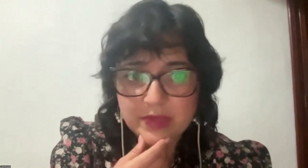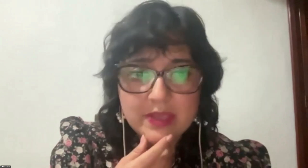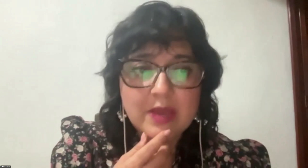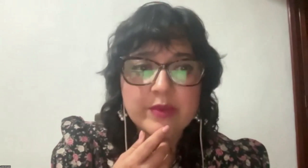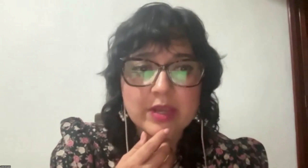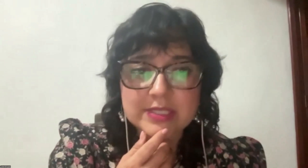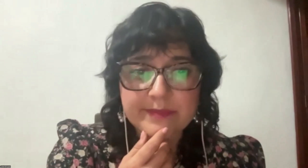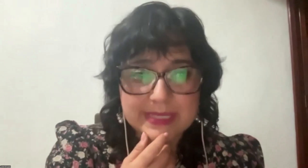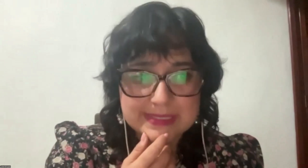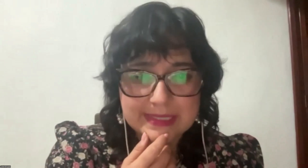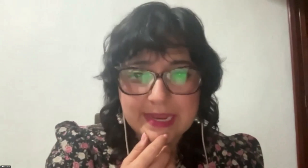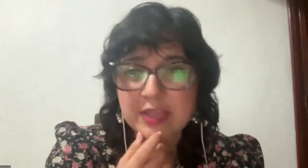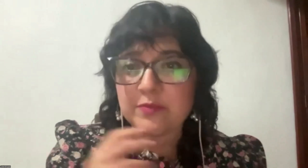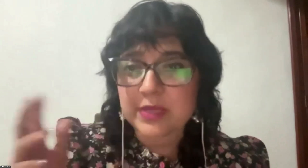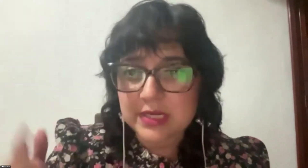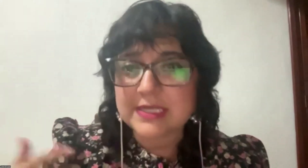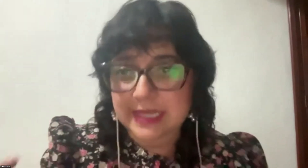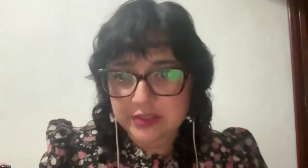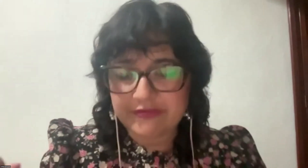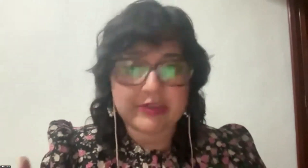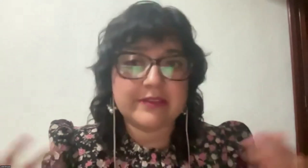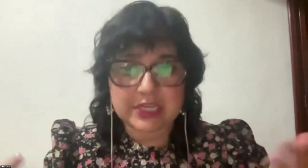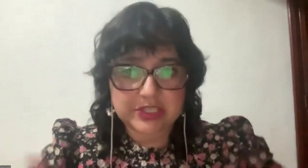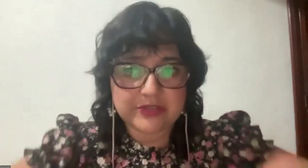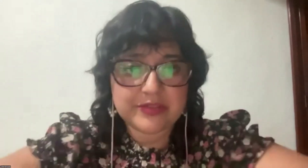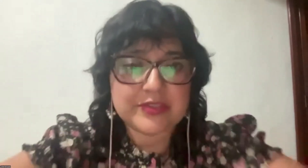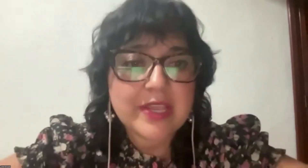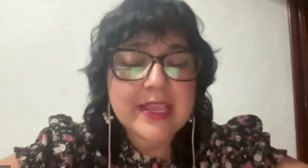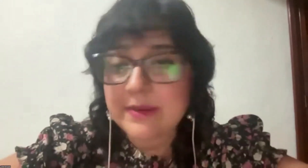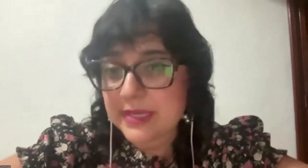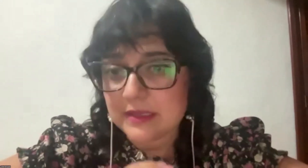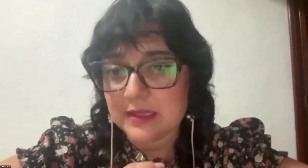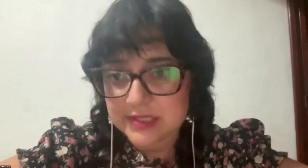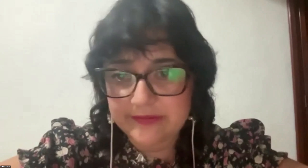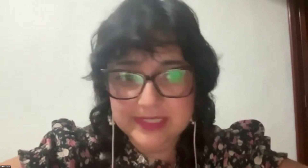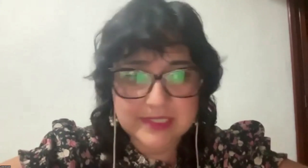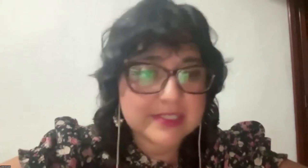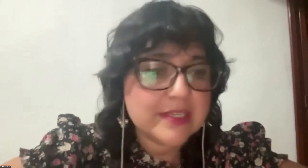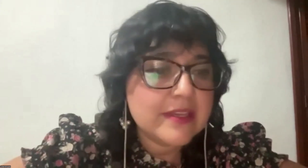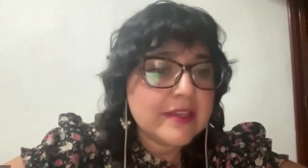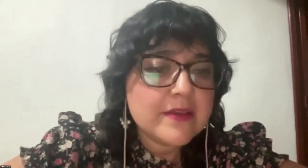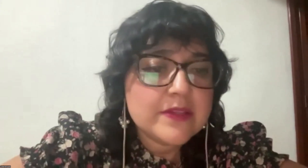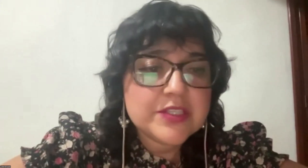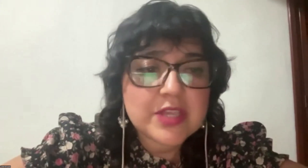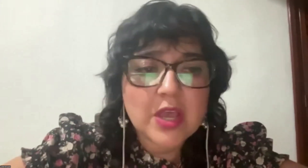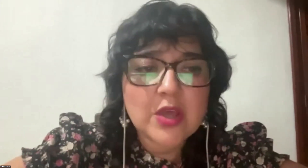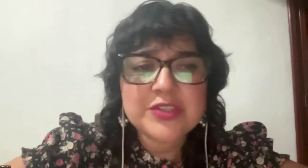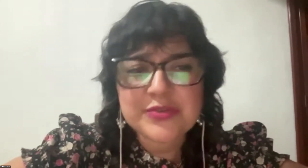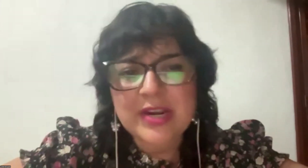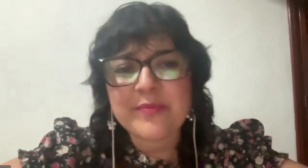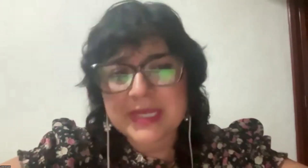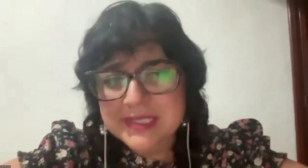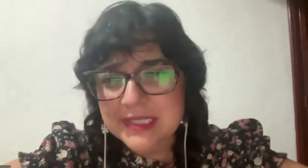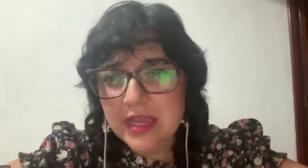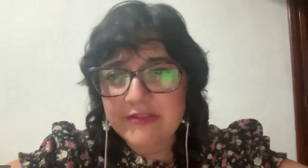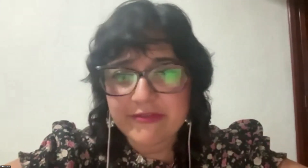institution. And we also visited a community center for addictions and mental health services. So